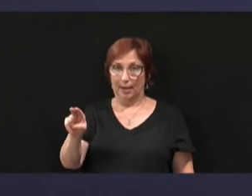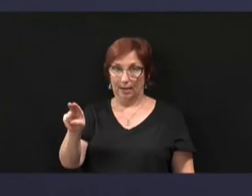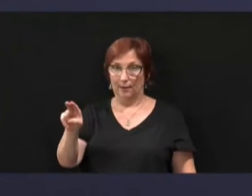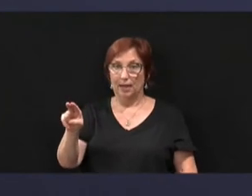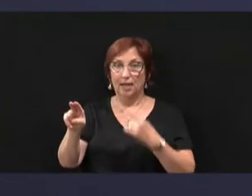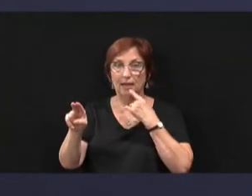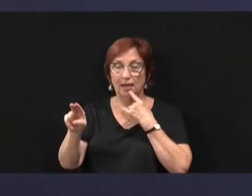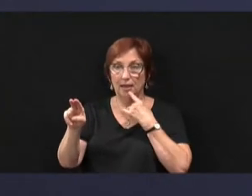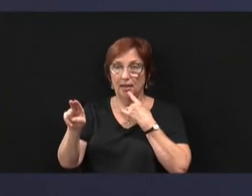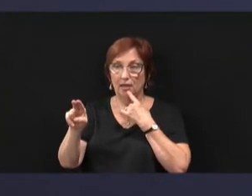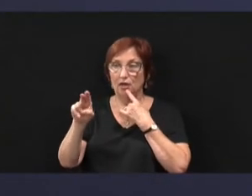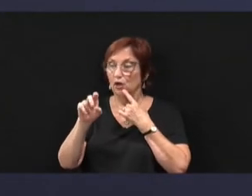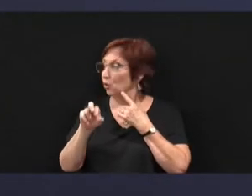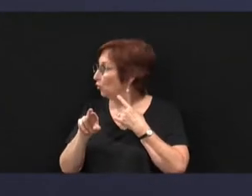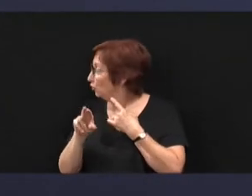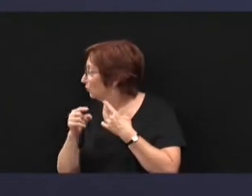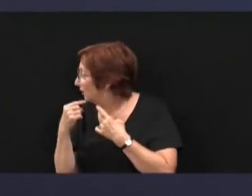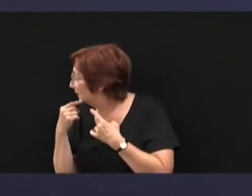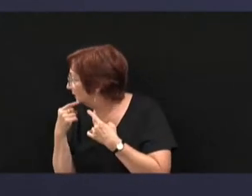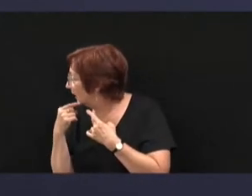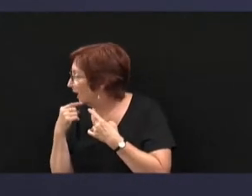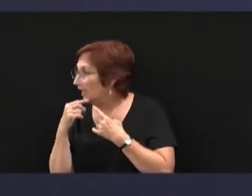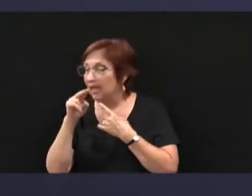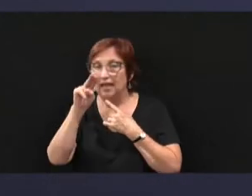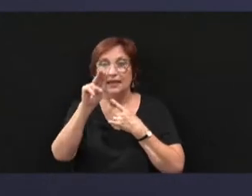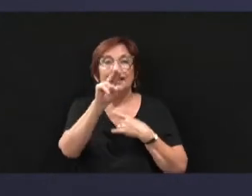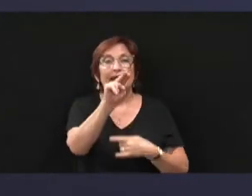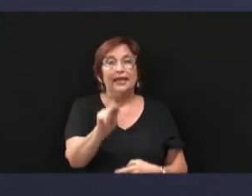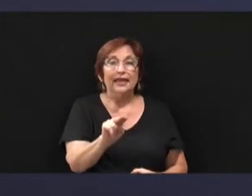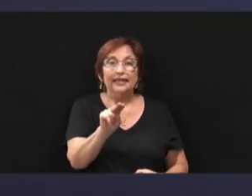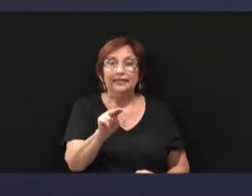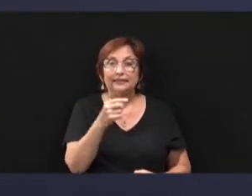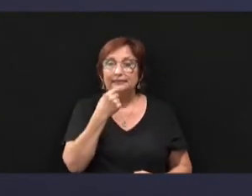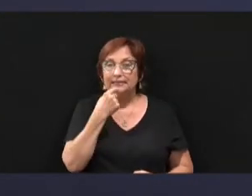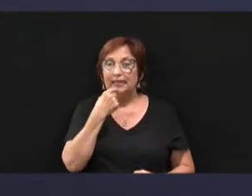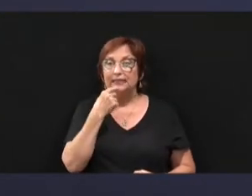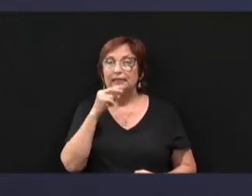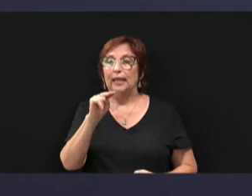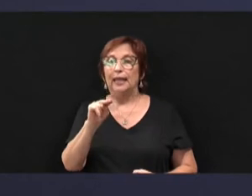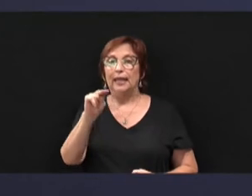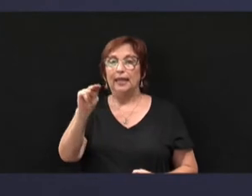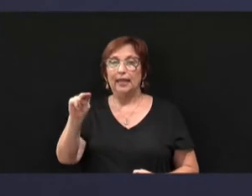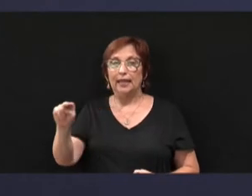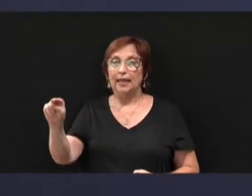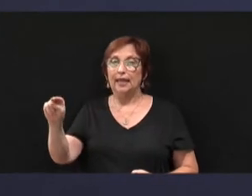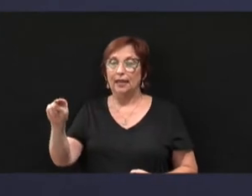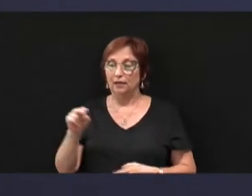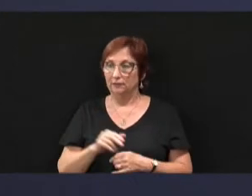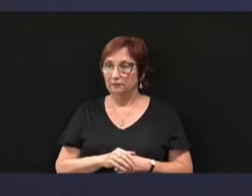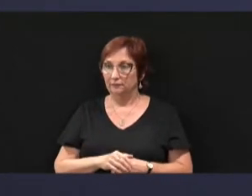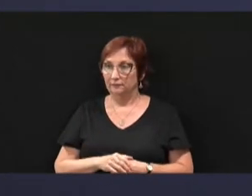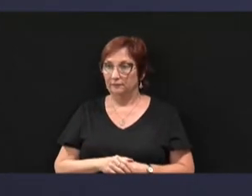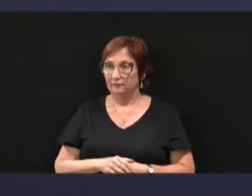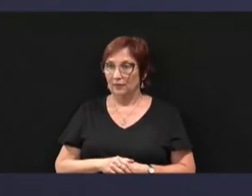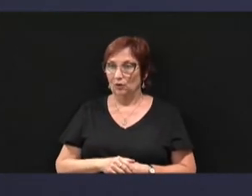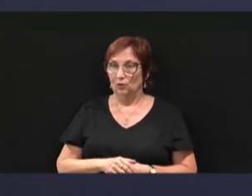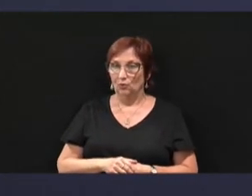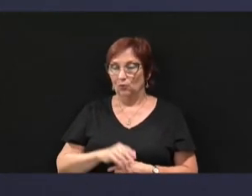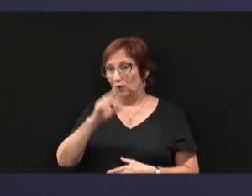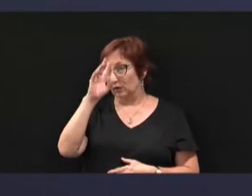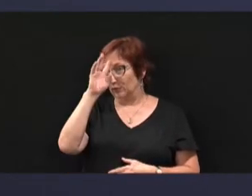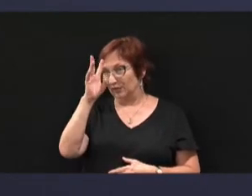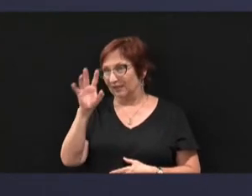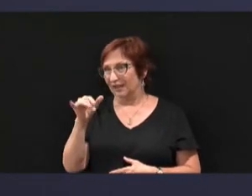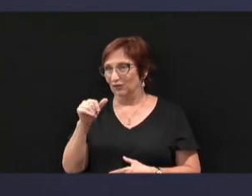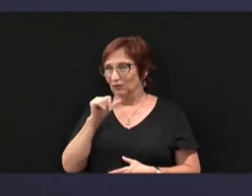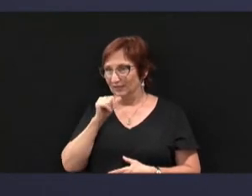Or you can just say, N says. Now we're going to pretend like you didn't say N because you still